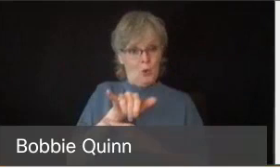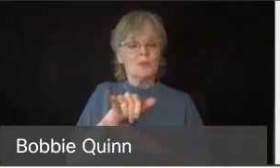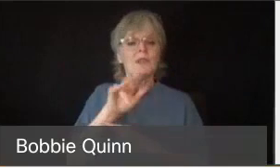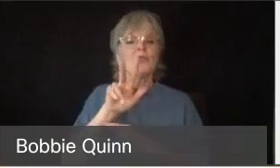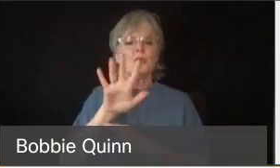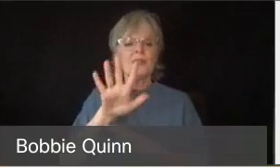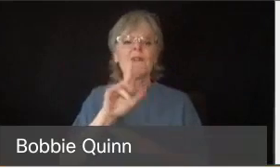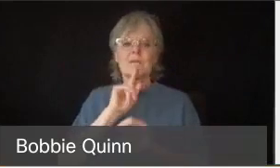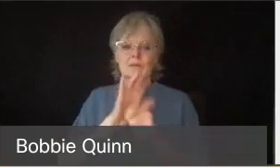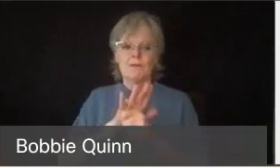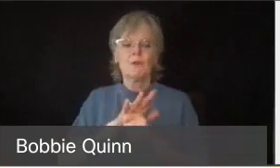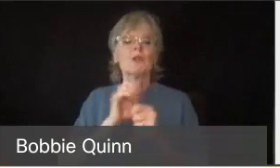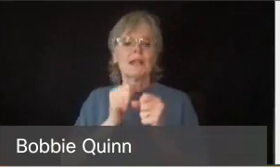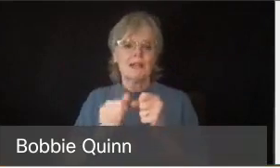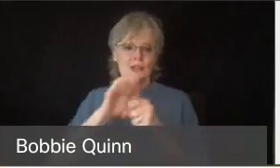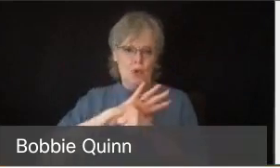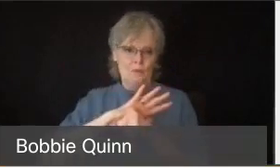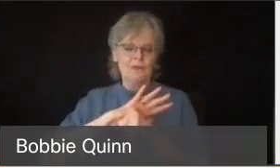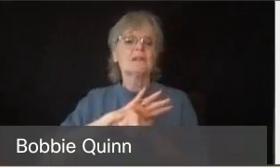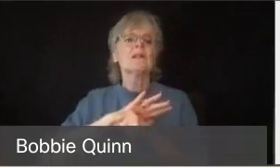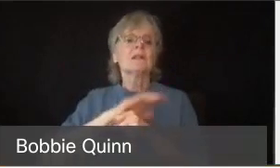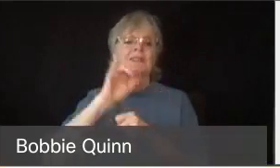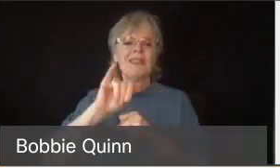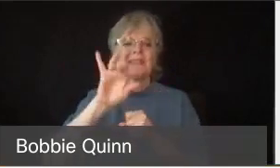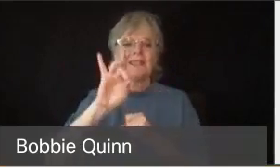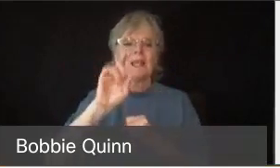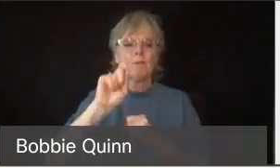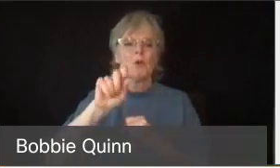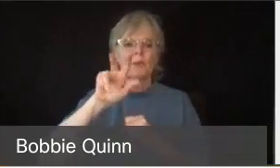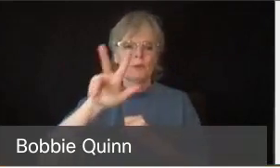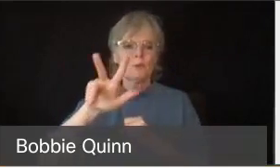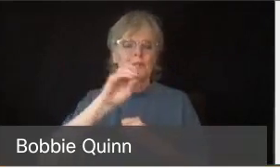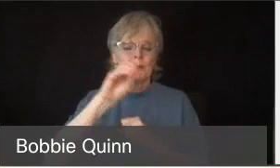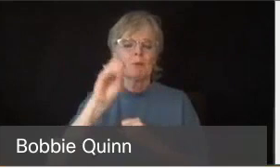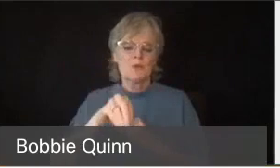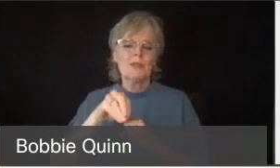COVID deaths, and that represents about 8.3%.